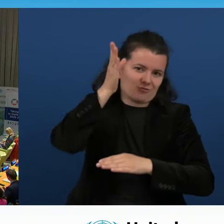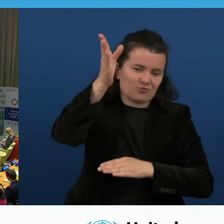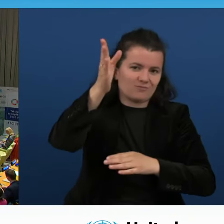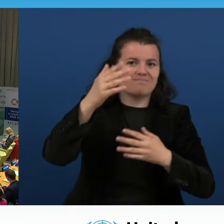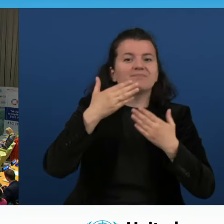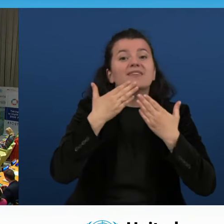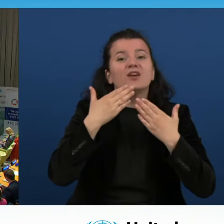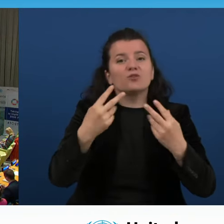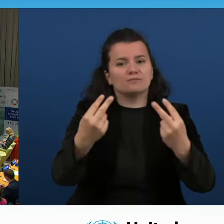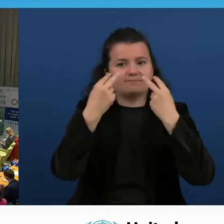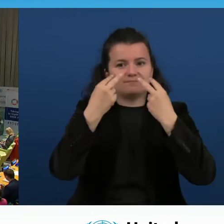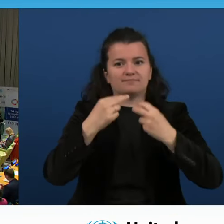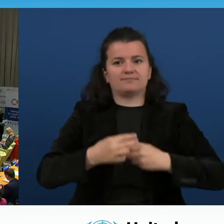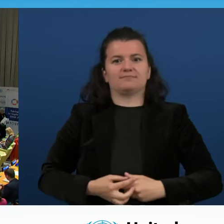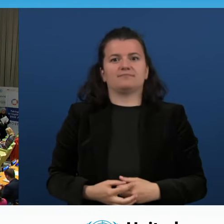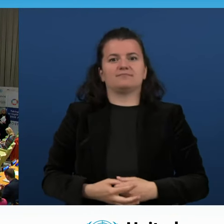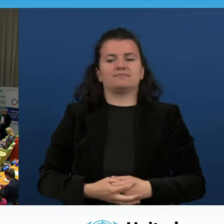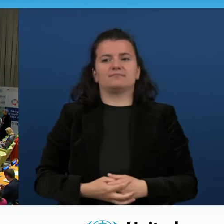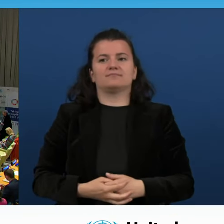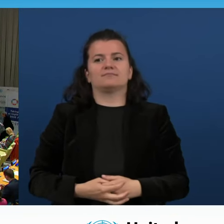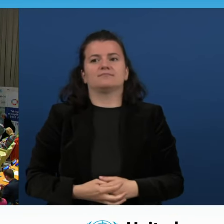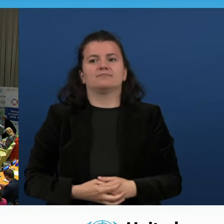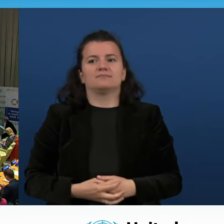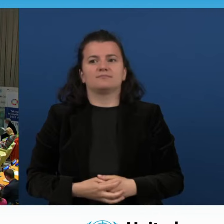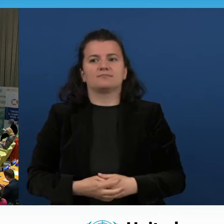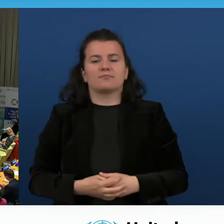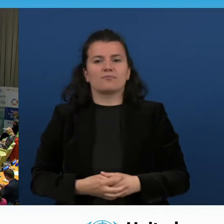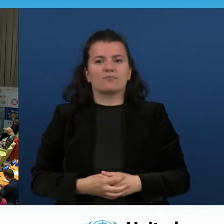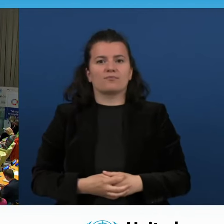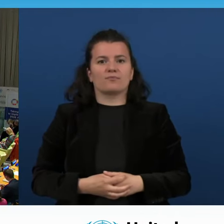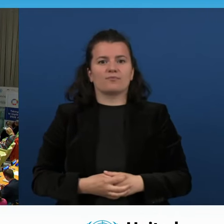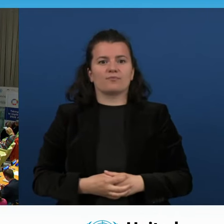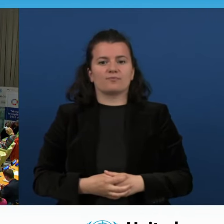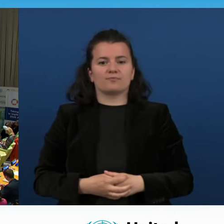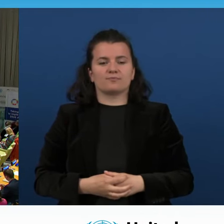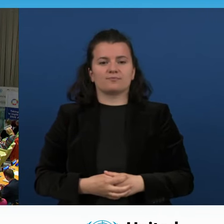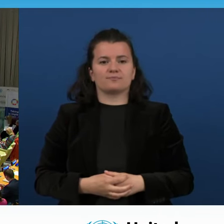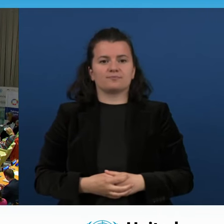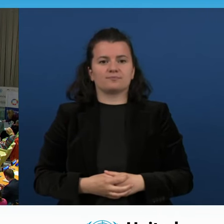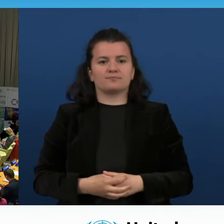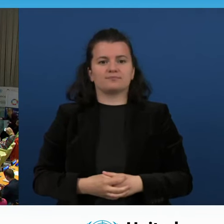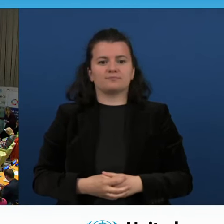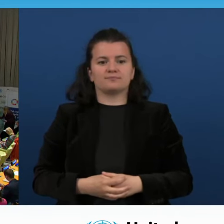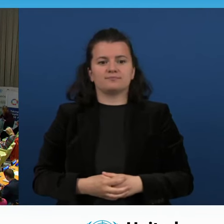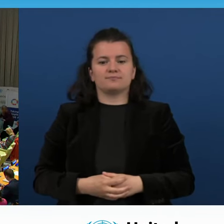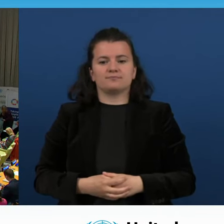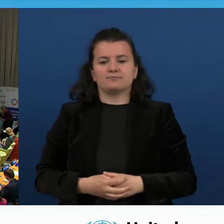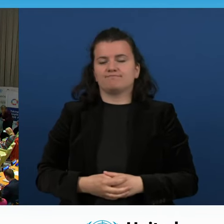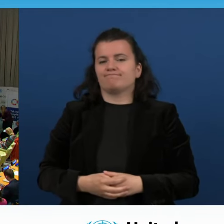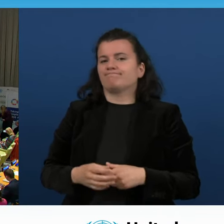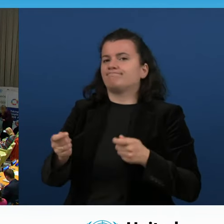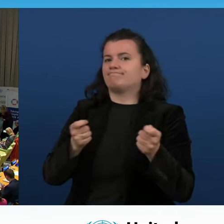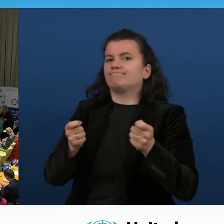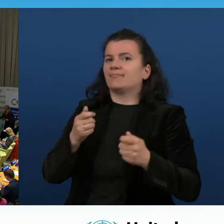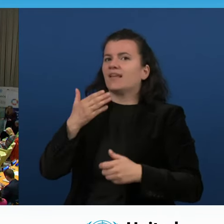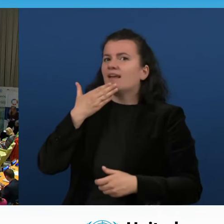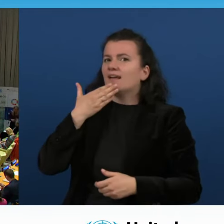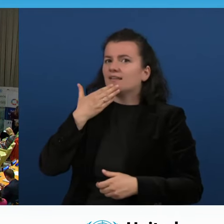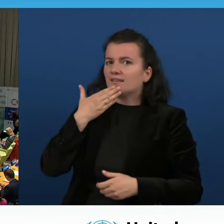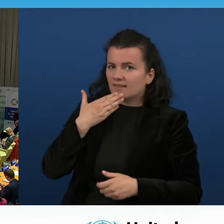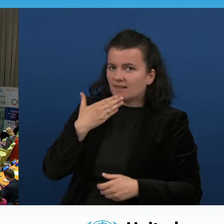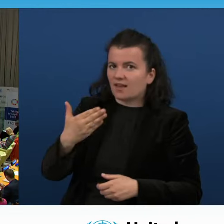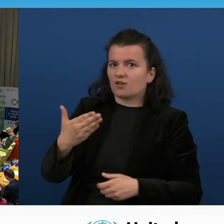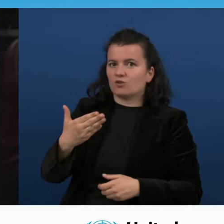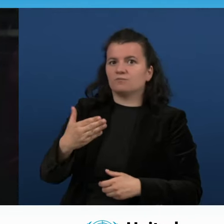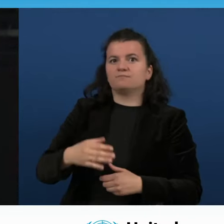Thank you, Luma, so much. for your closing speech. Now it's time